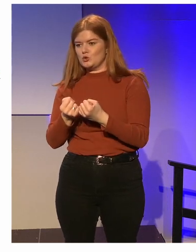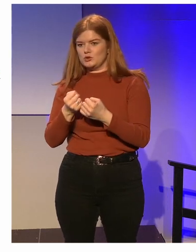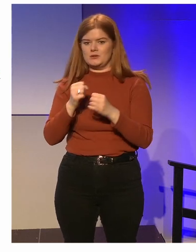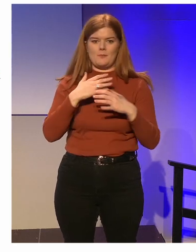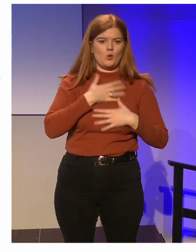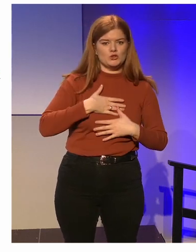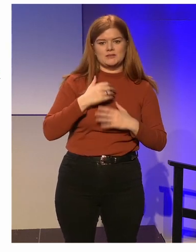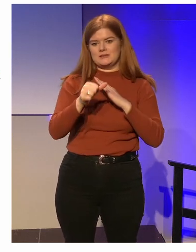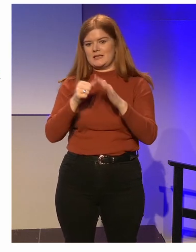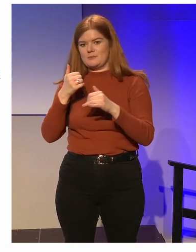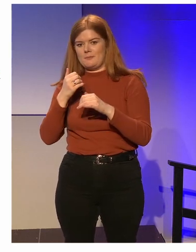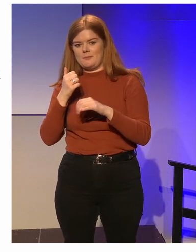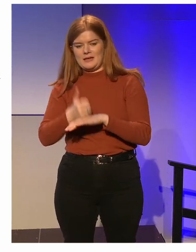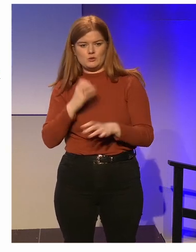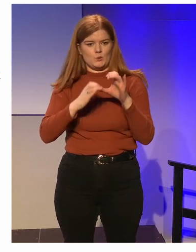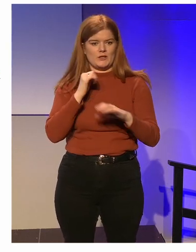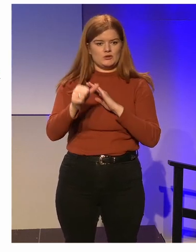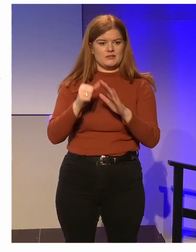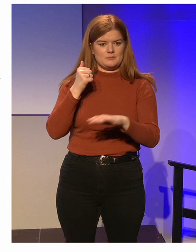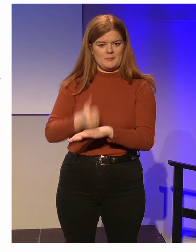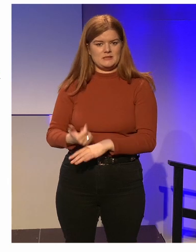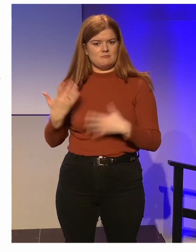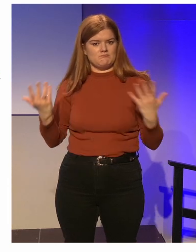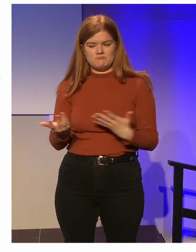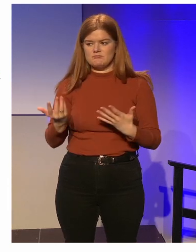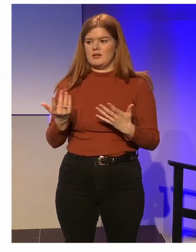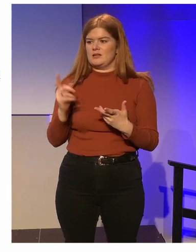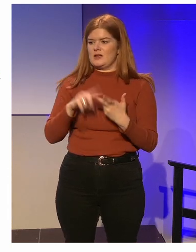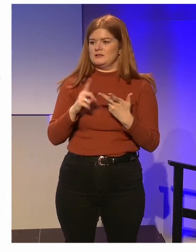skills-based, communication skills-based, and there's